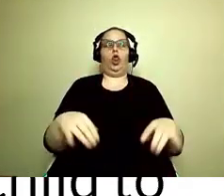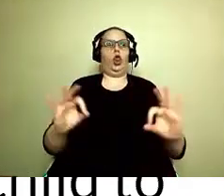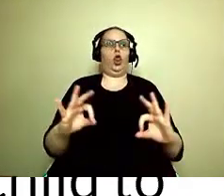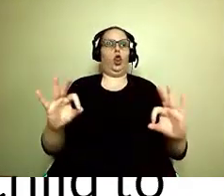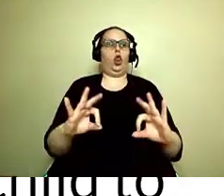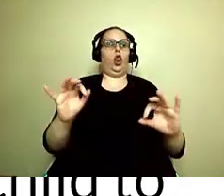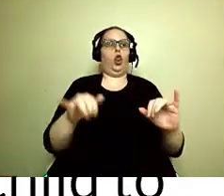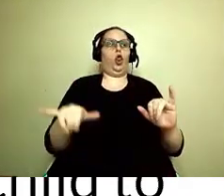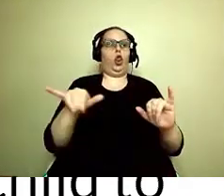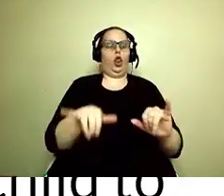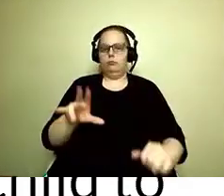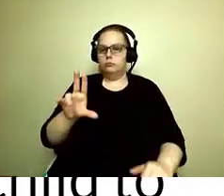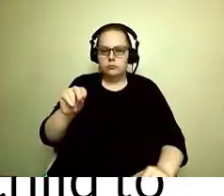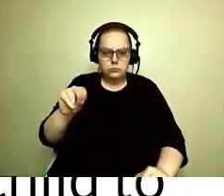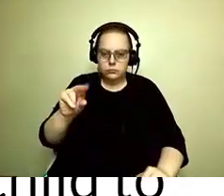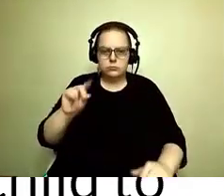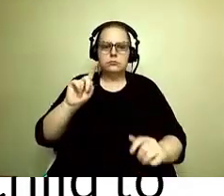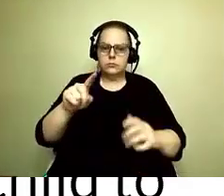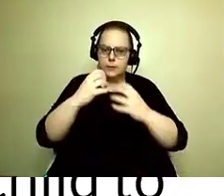And so